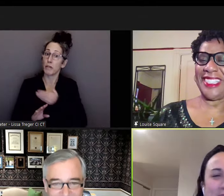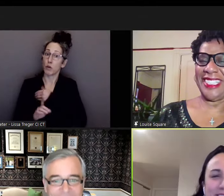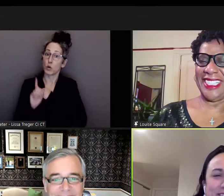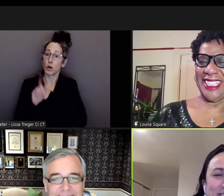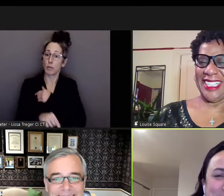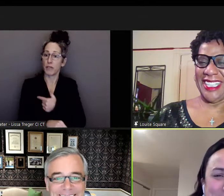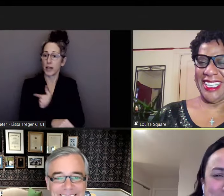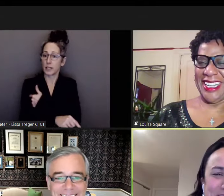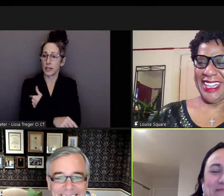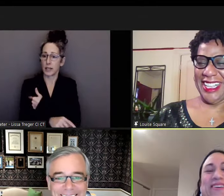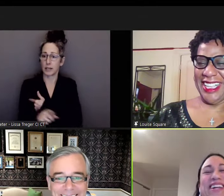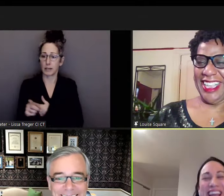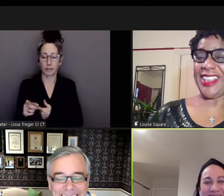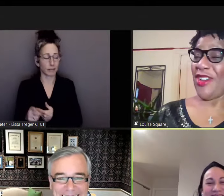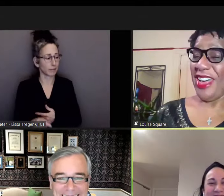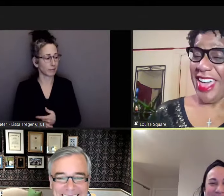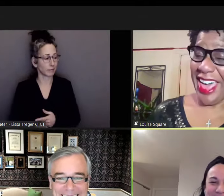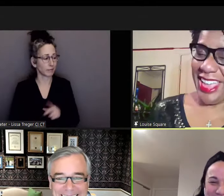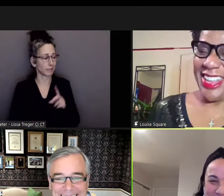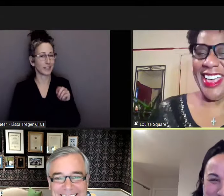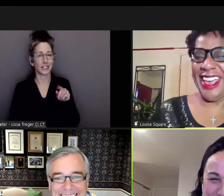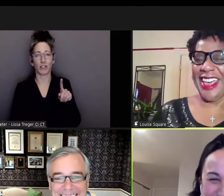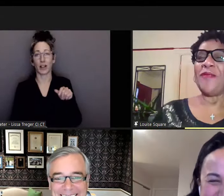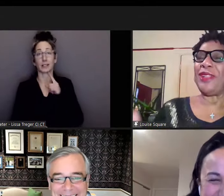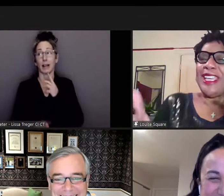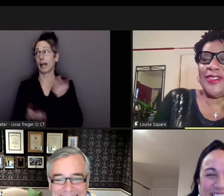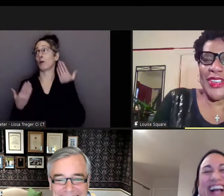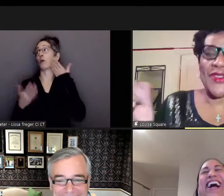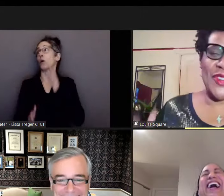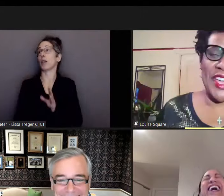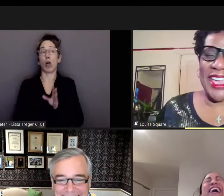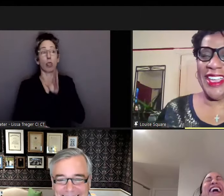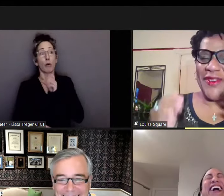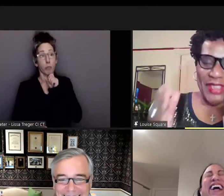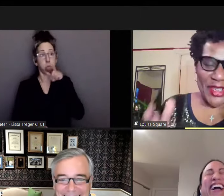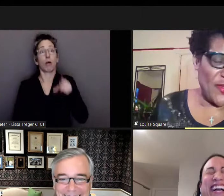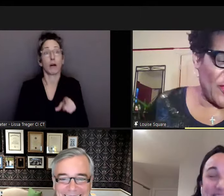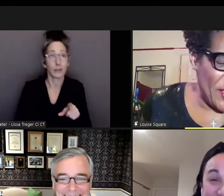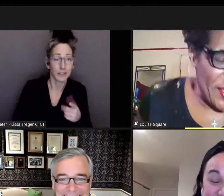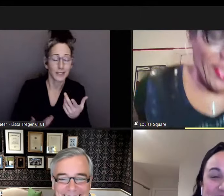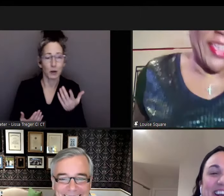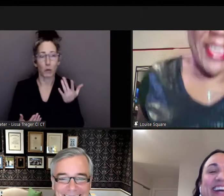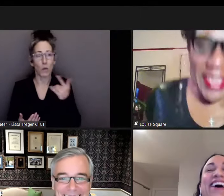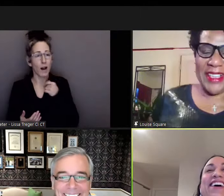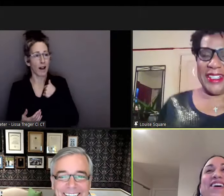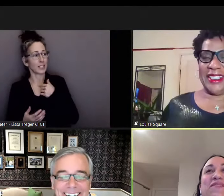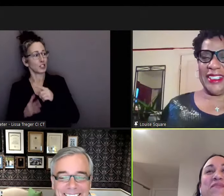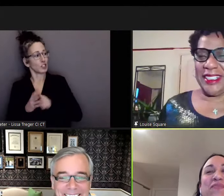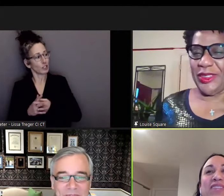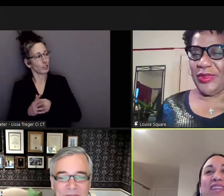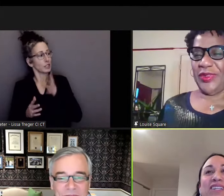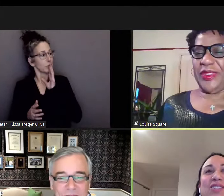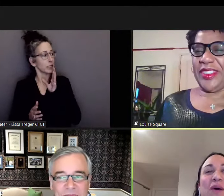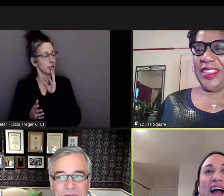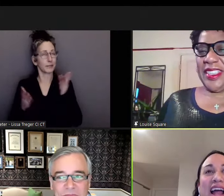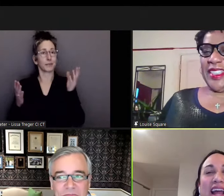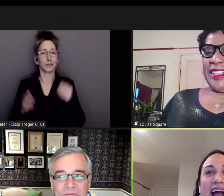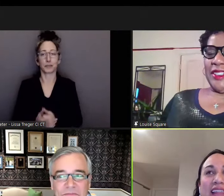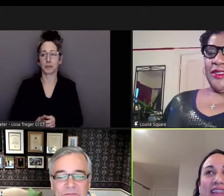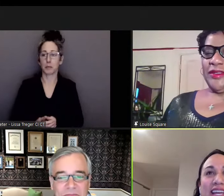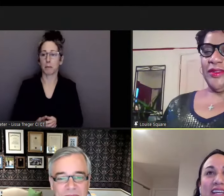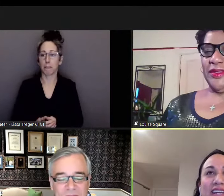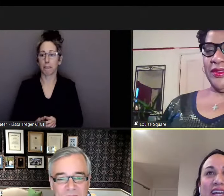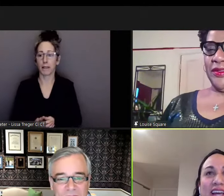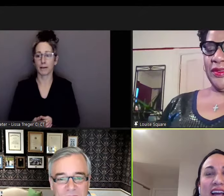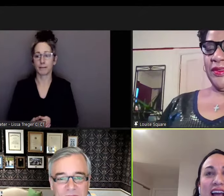I don't know why I just started speaking, but go ahead. Please feel free. Feel free. So